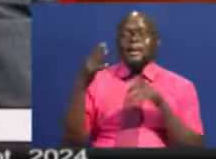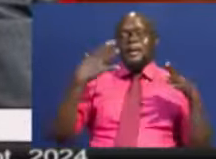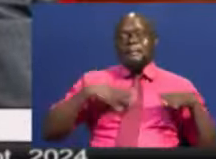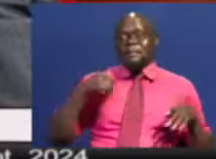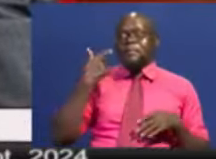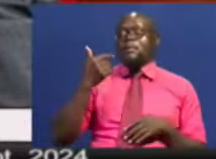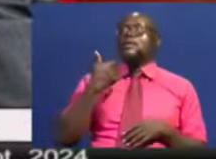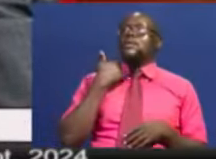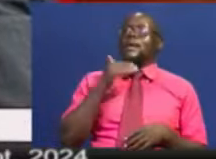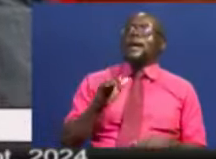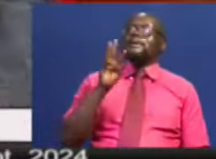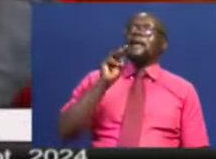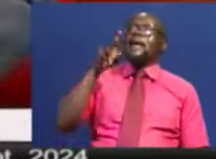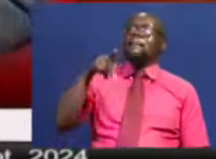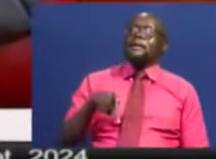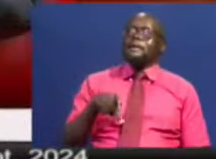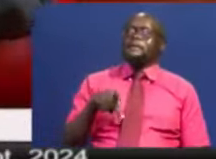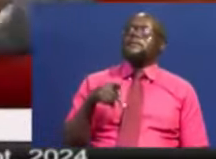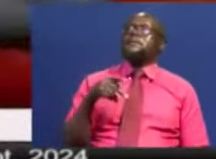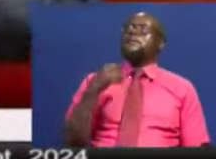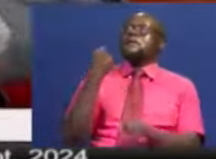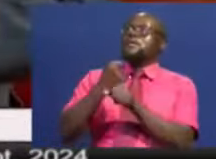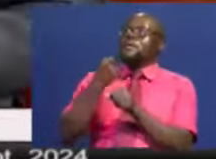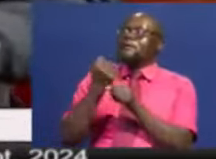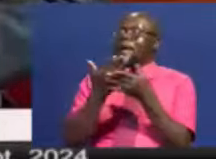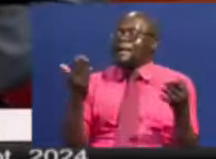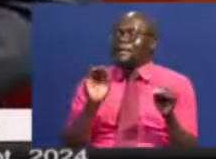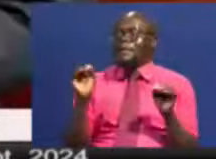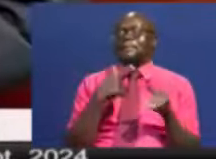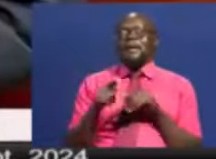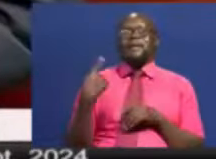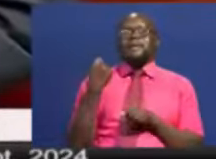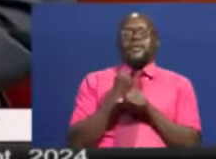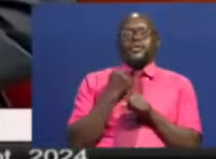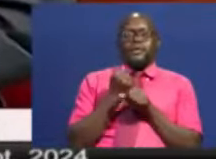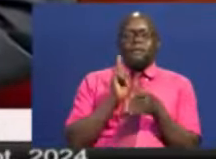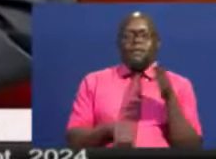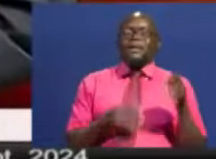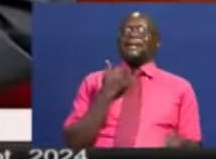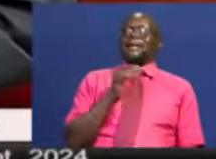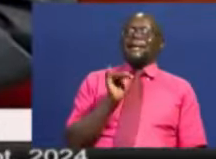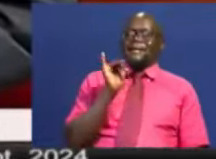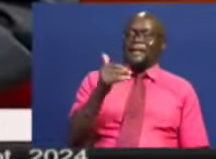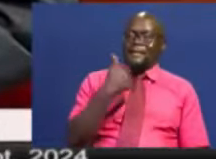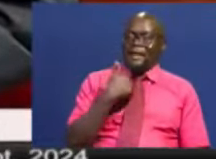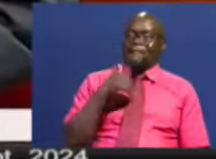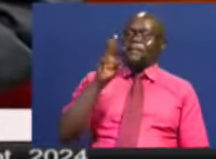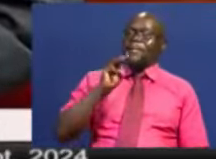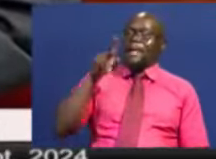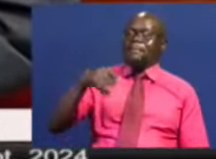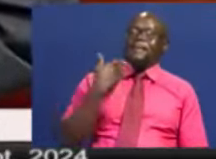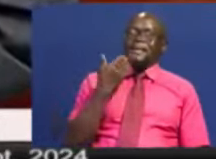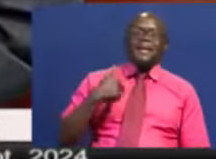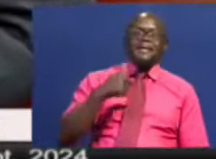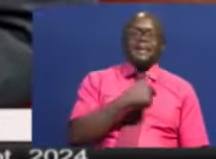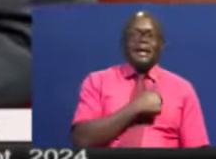who hate members of parliament. They are not doing it for anything else other than hatred that they have for members of parliament, Mr.